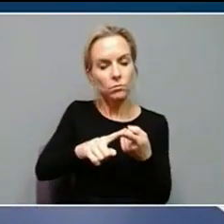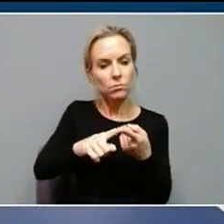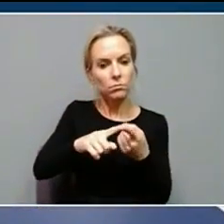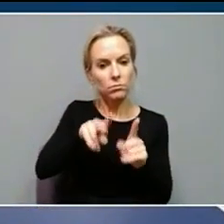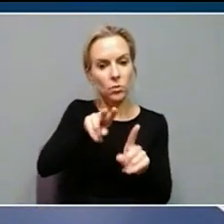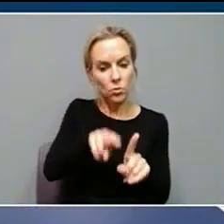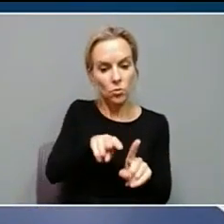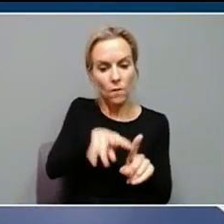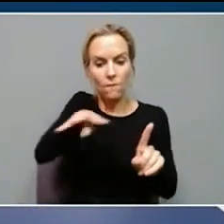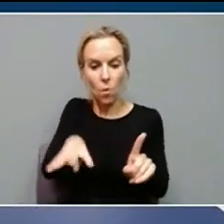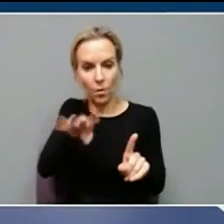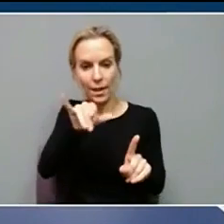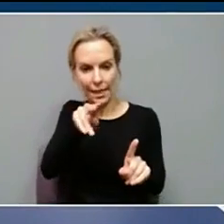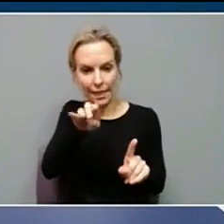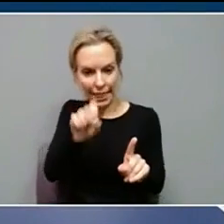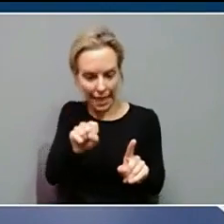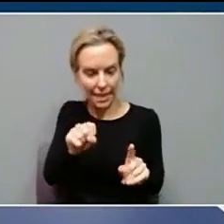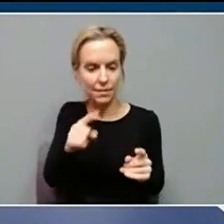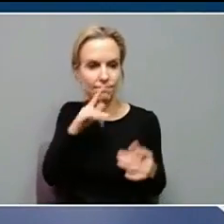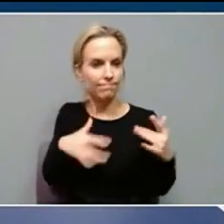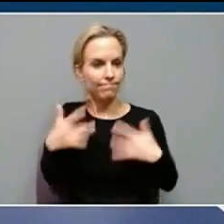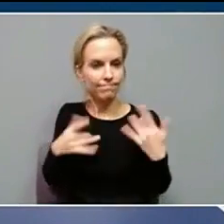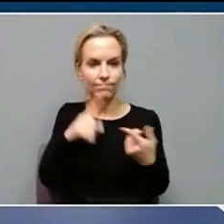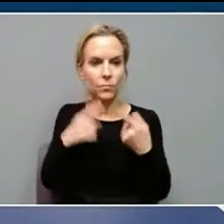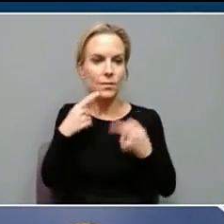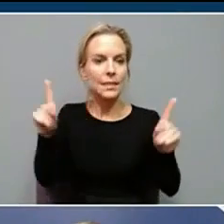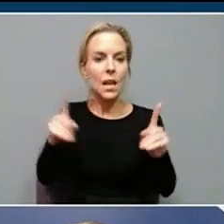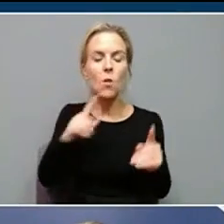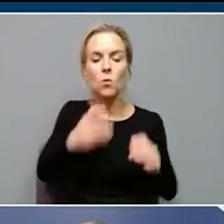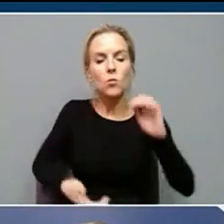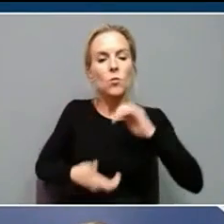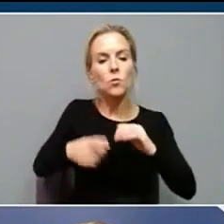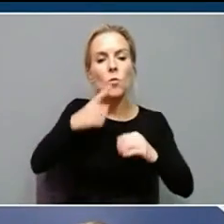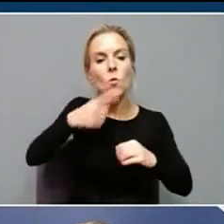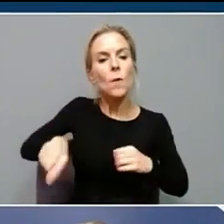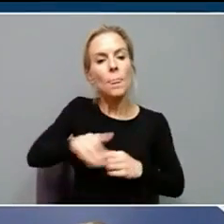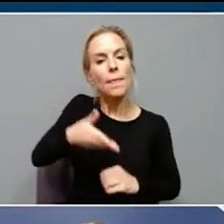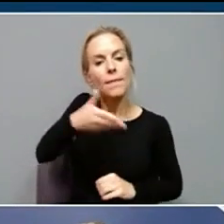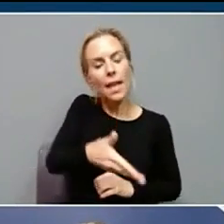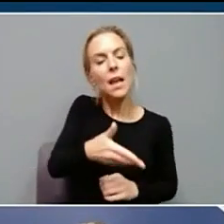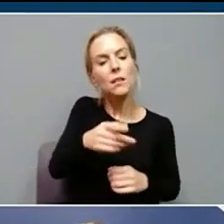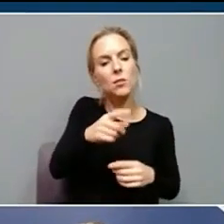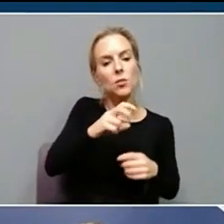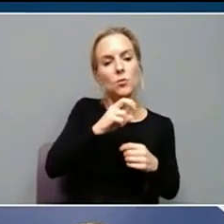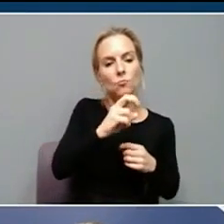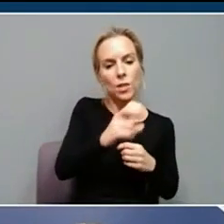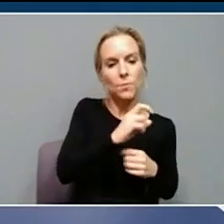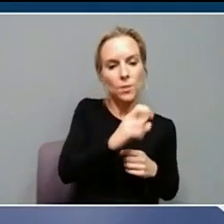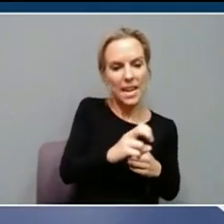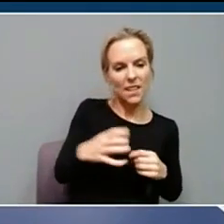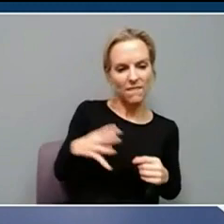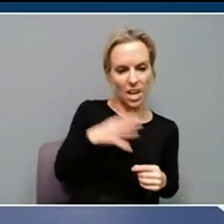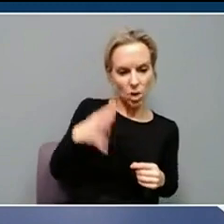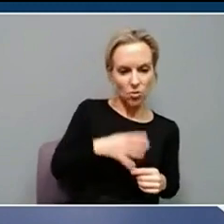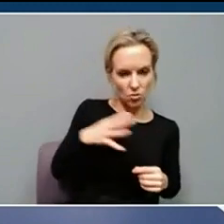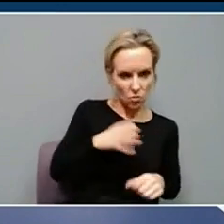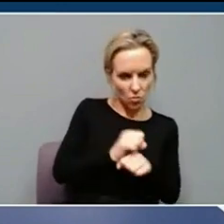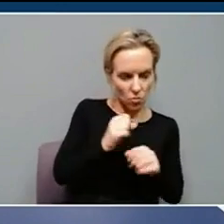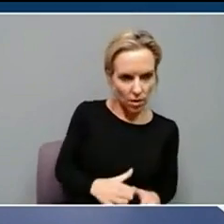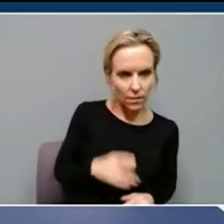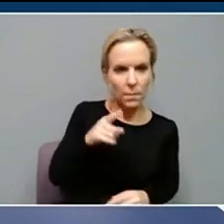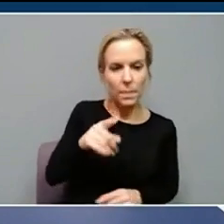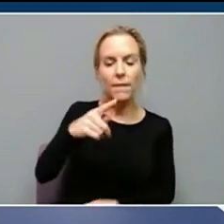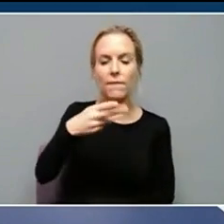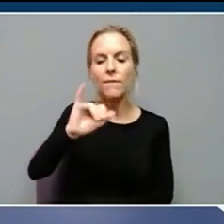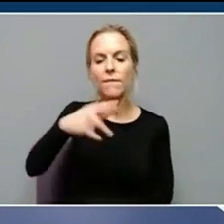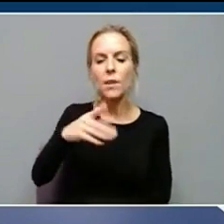business. We're joined by transportation officials, state legislators. I think we had John Blanton and Philip Wheeler, and